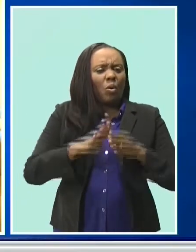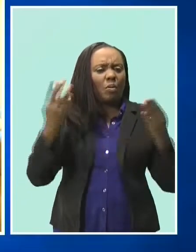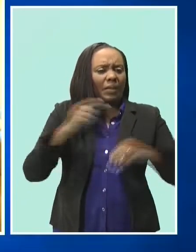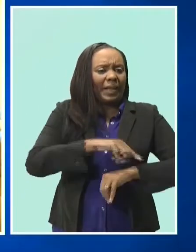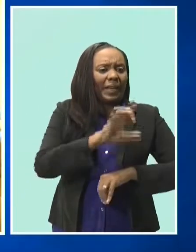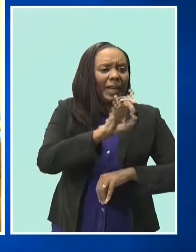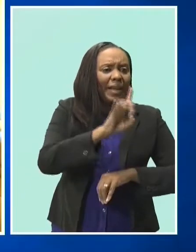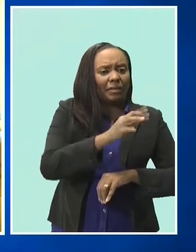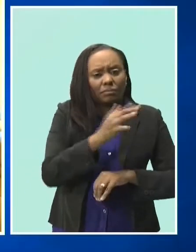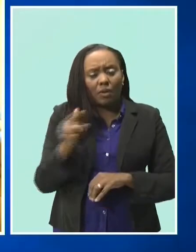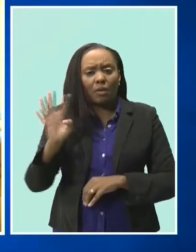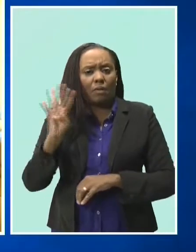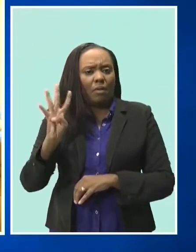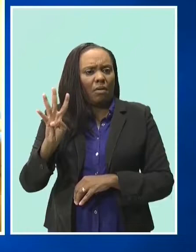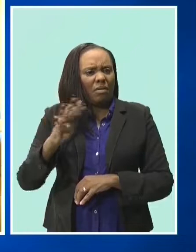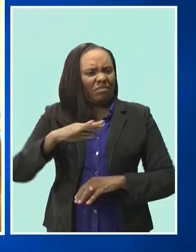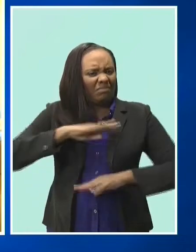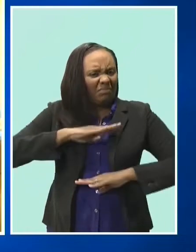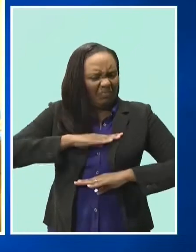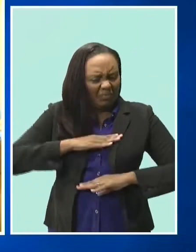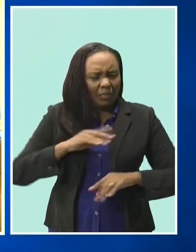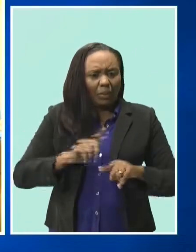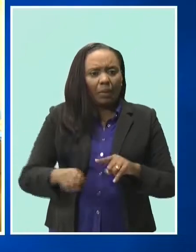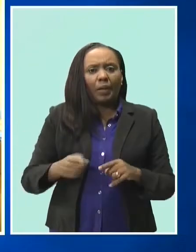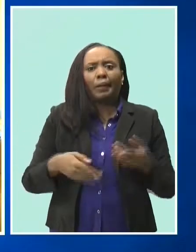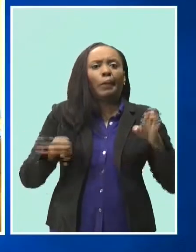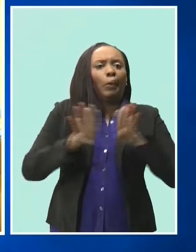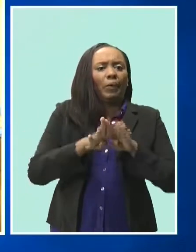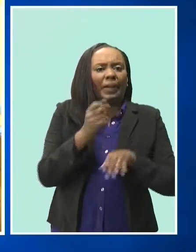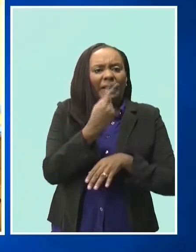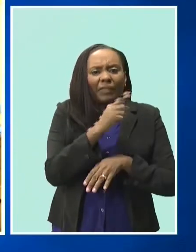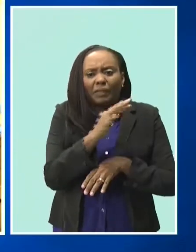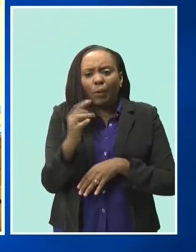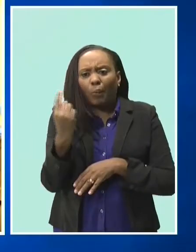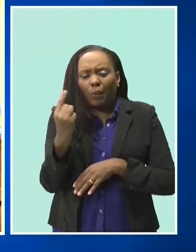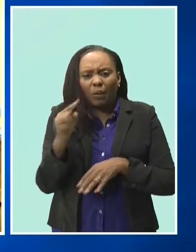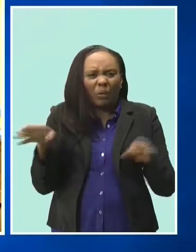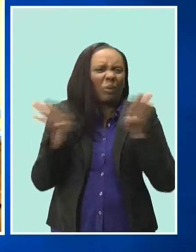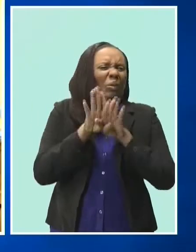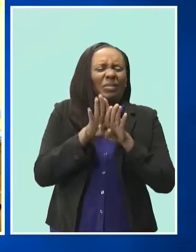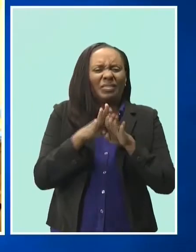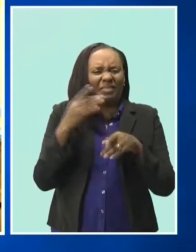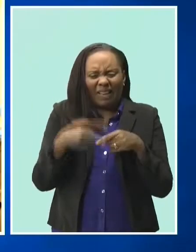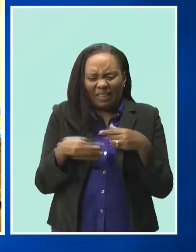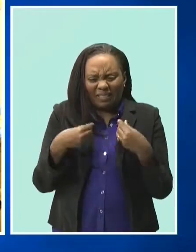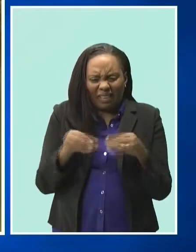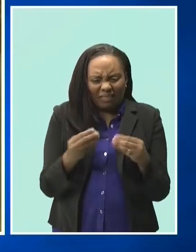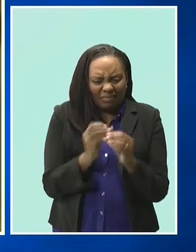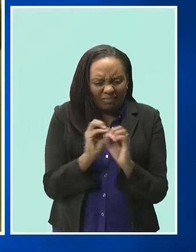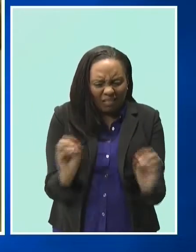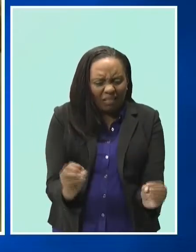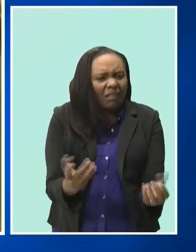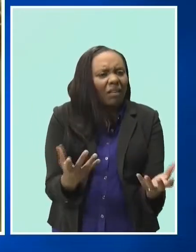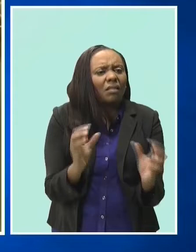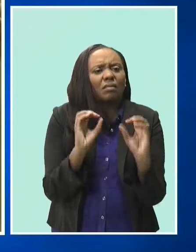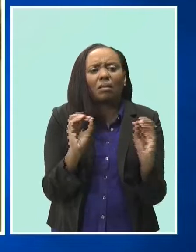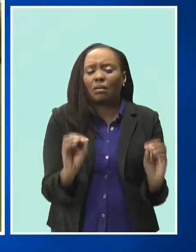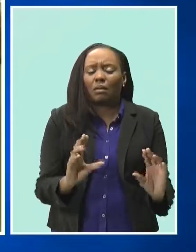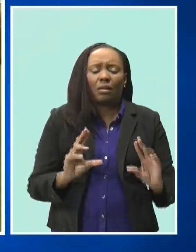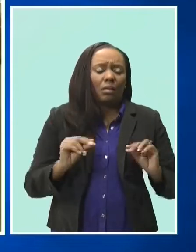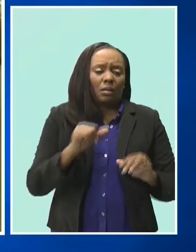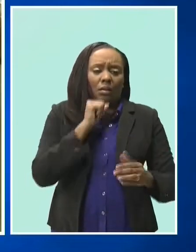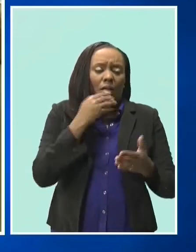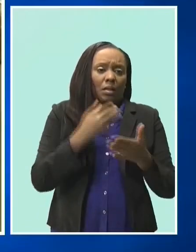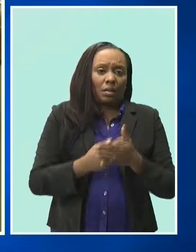4. We're satisfied with that there, but not closing a market for 2 hours and we can't sell nothing. For now, prices for